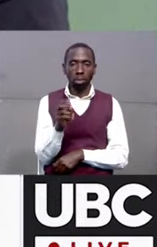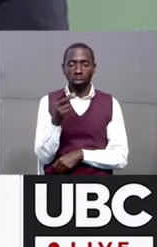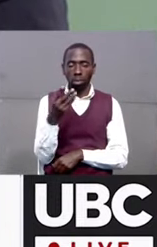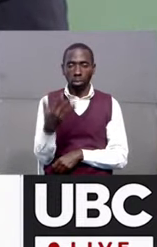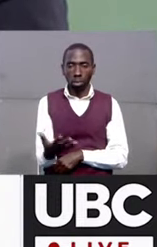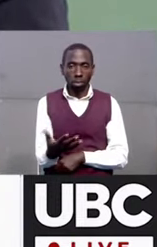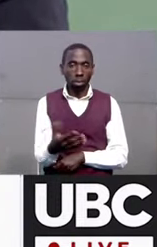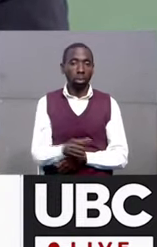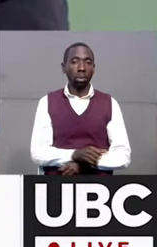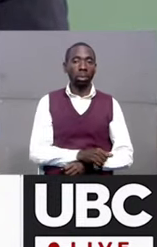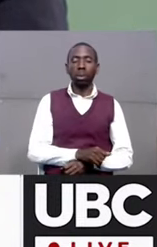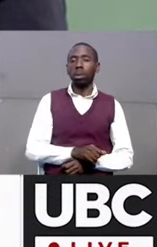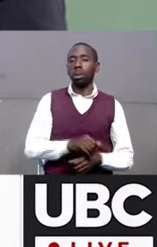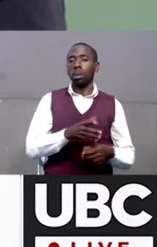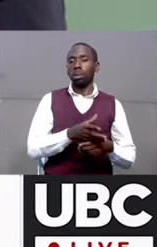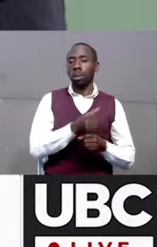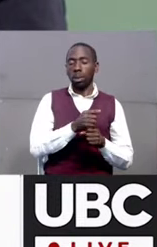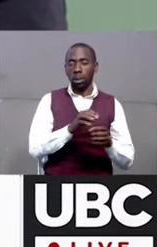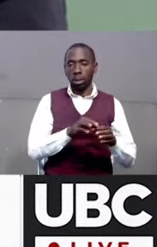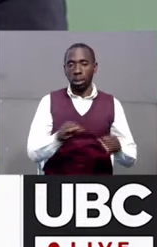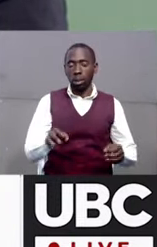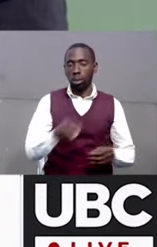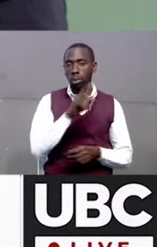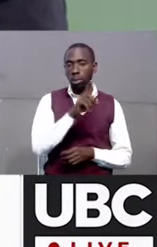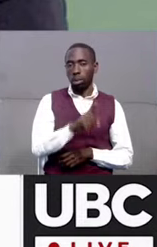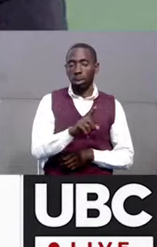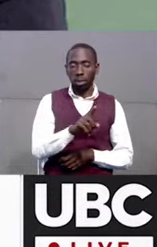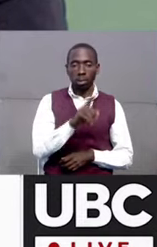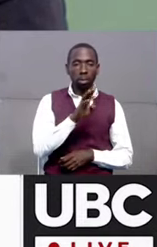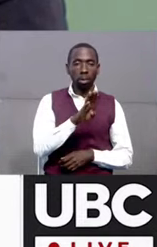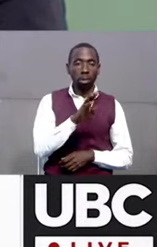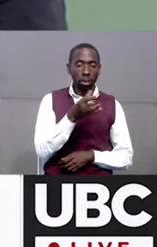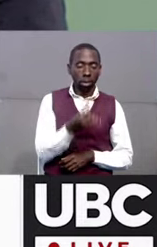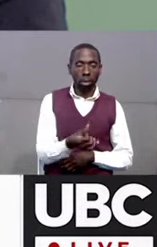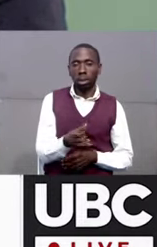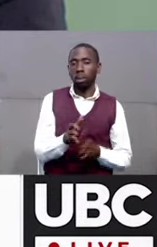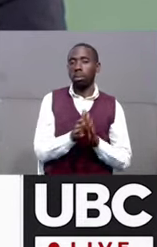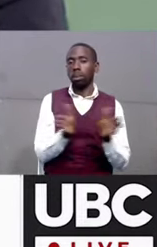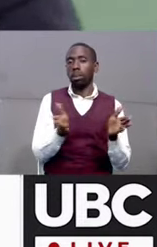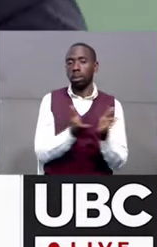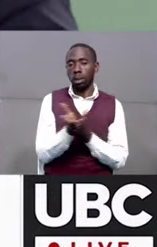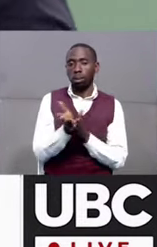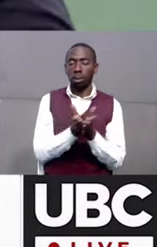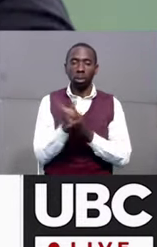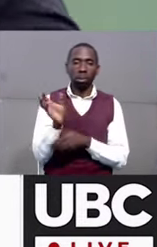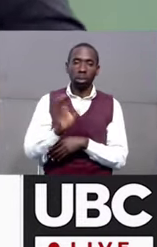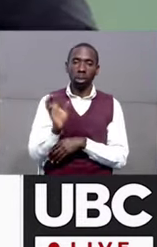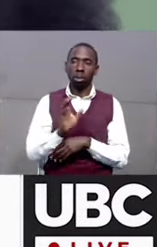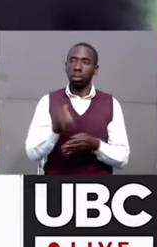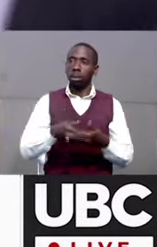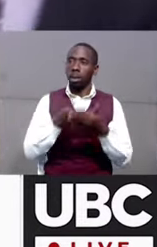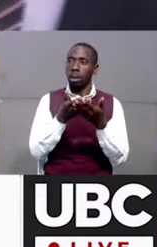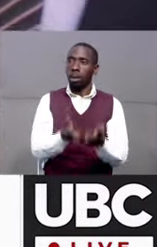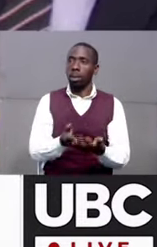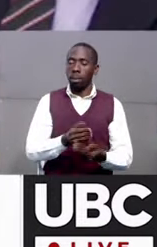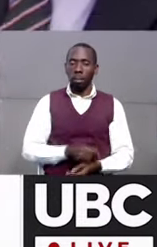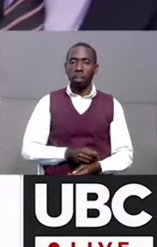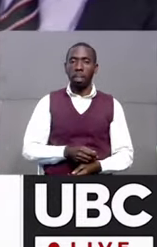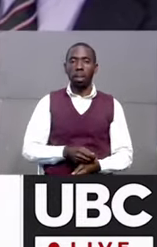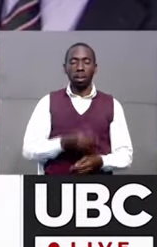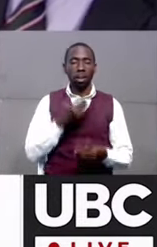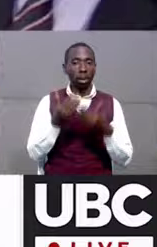2024-2025, vote 146, Public Service Commission. I beg to lay. Thank you. Refer to